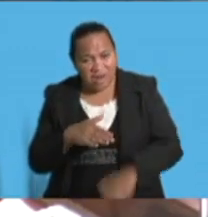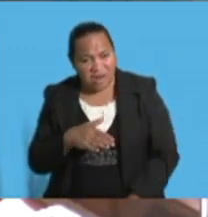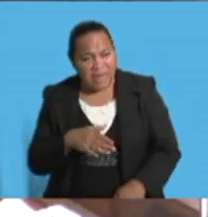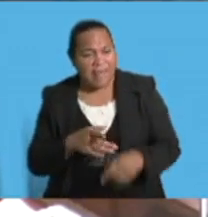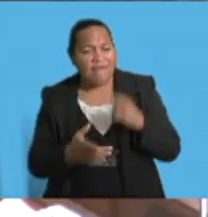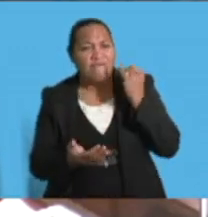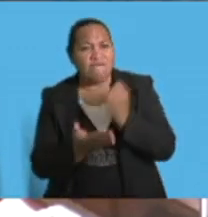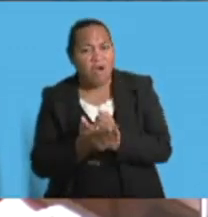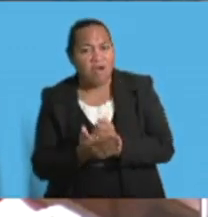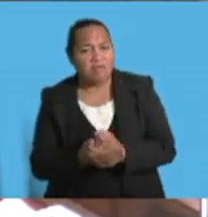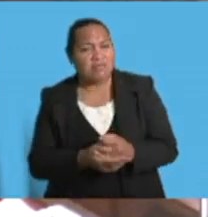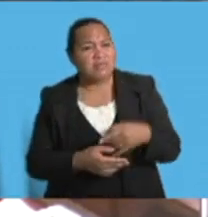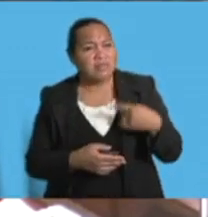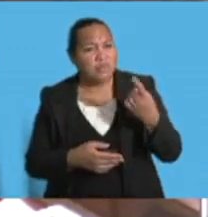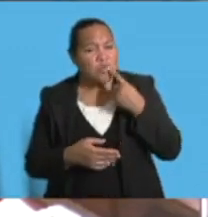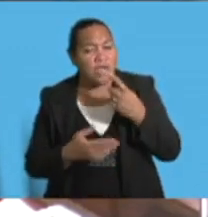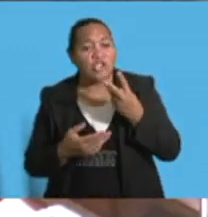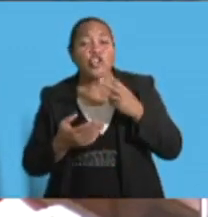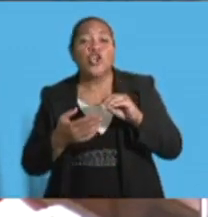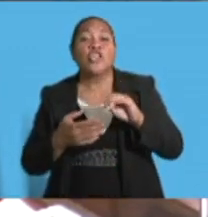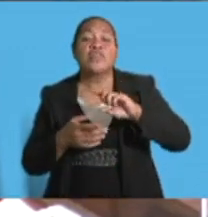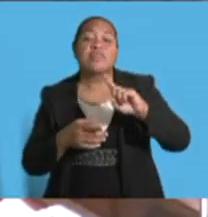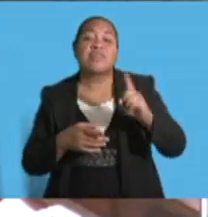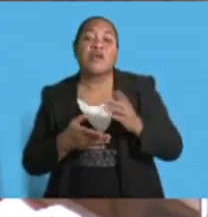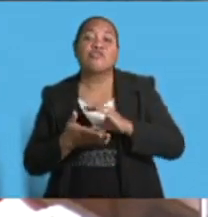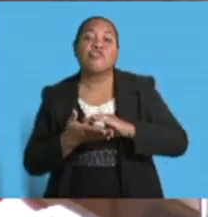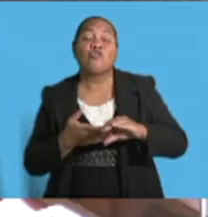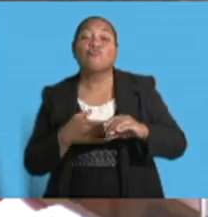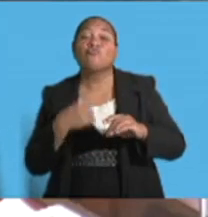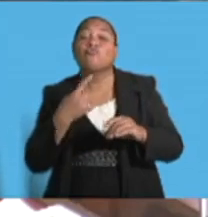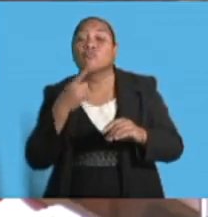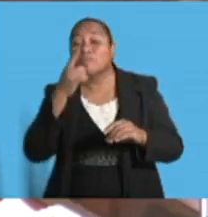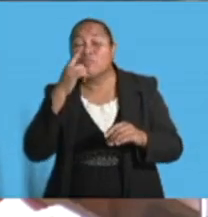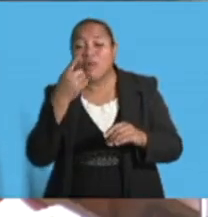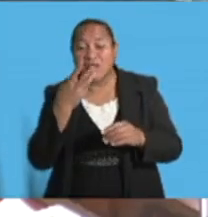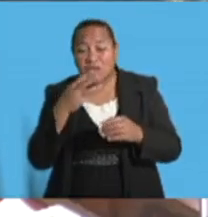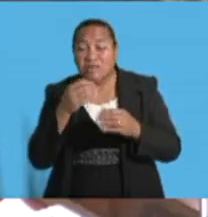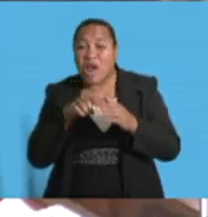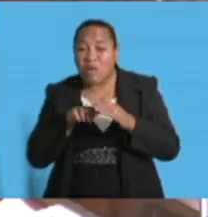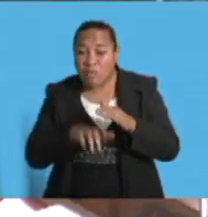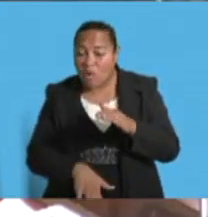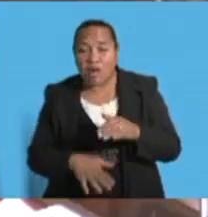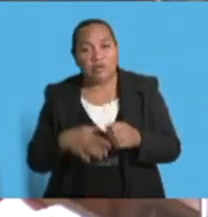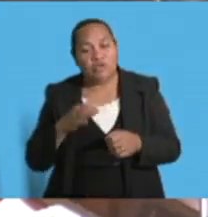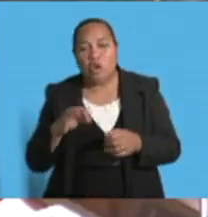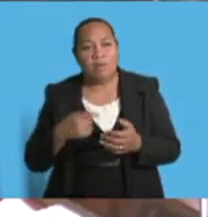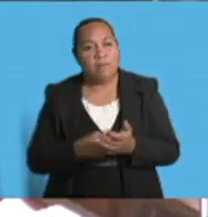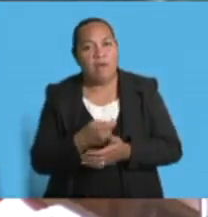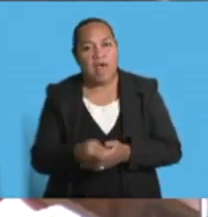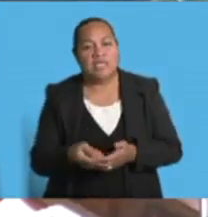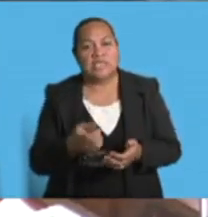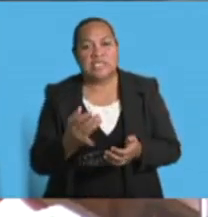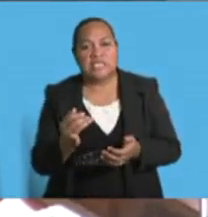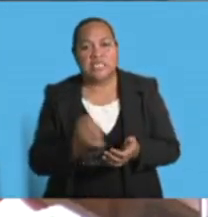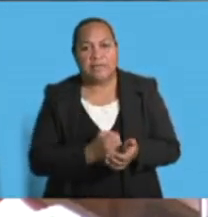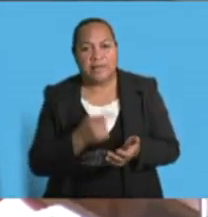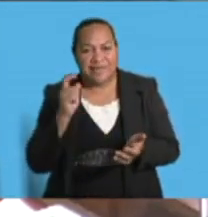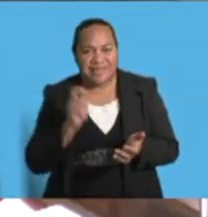tax threshold to $30,000 a year. People earning $30,000 and below are not paying any income tax. VAT